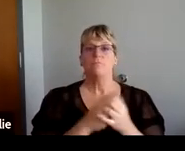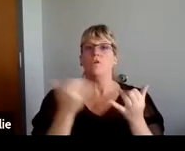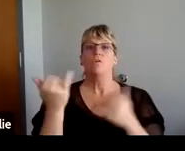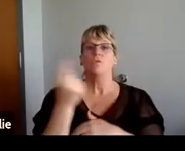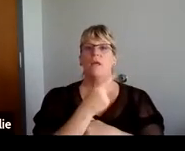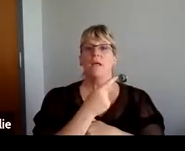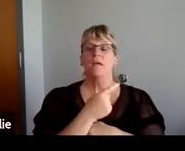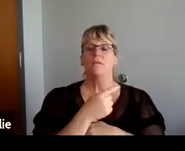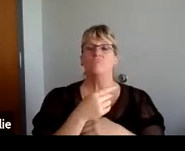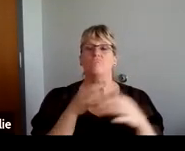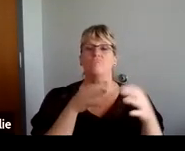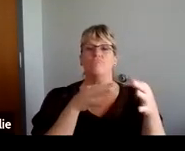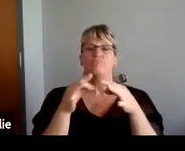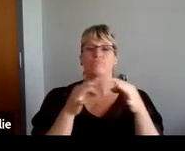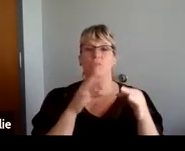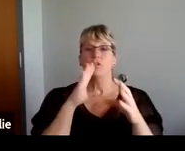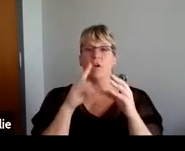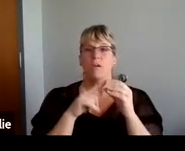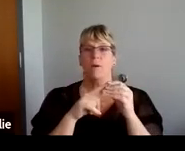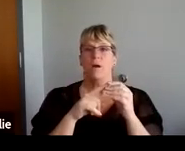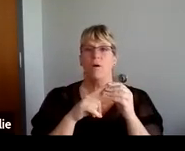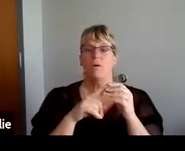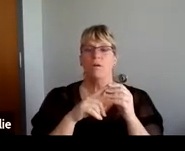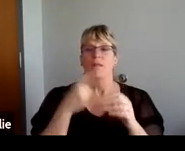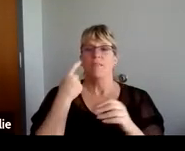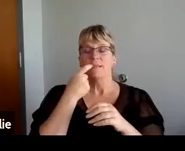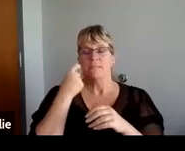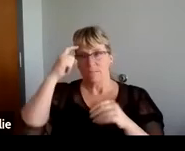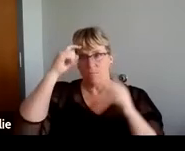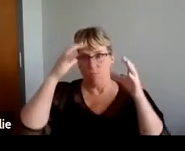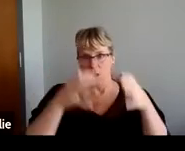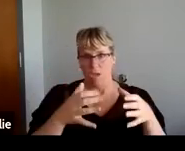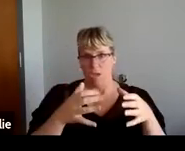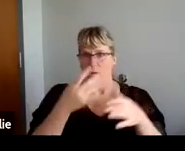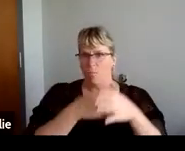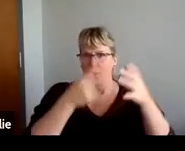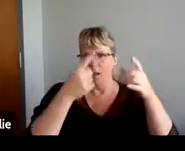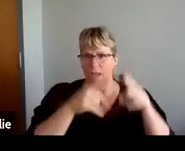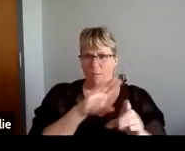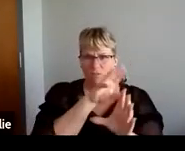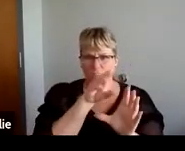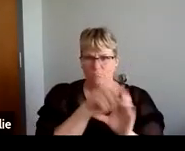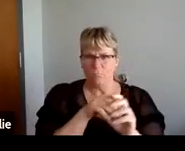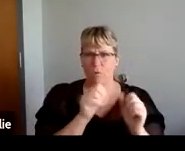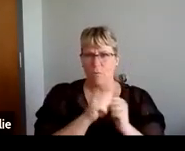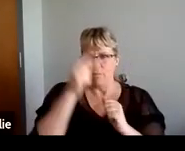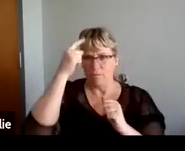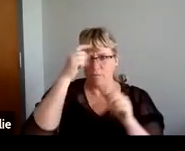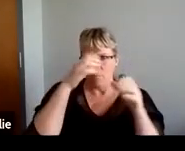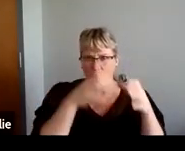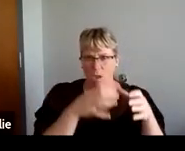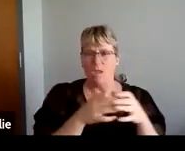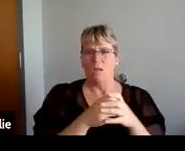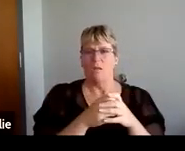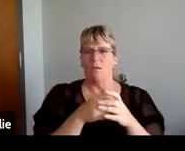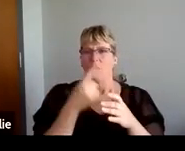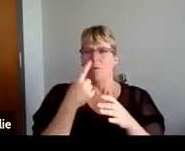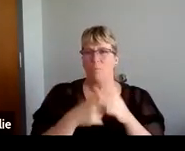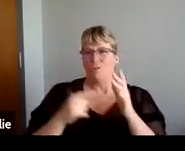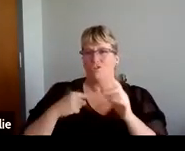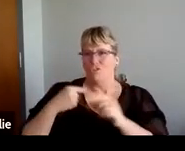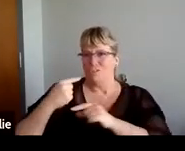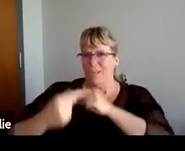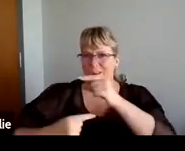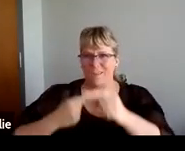go through the anatomy and physiology of the addicted brain, what goes into the brain, what kind of genetic